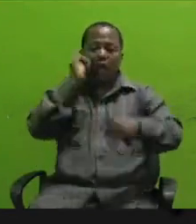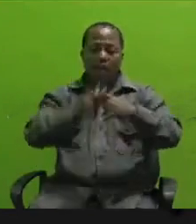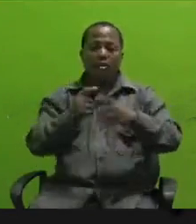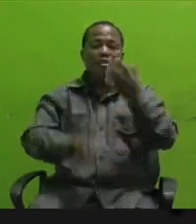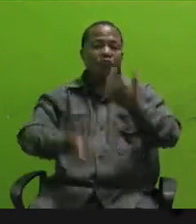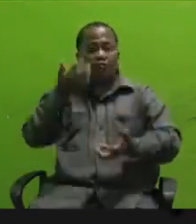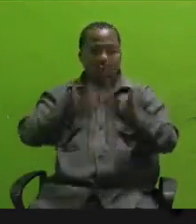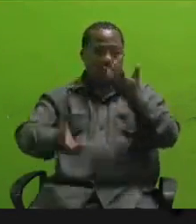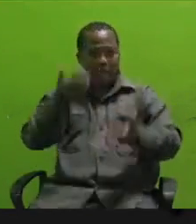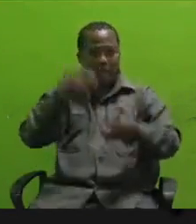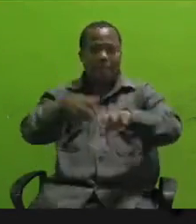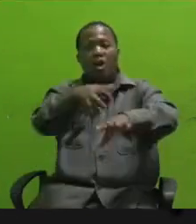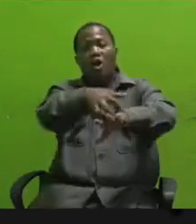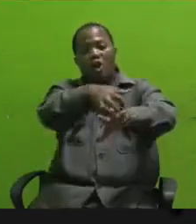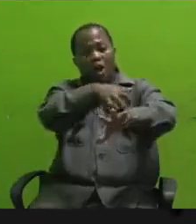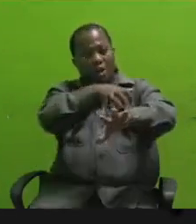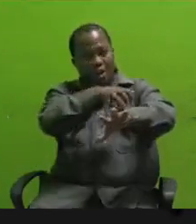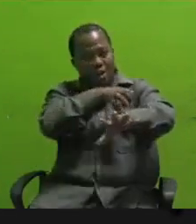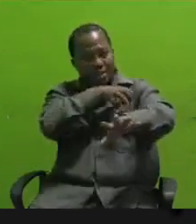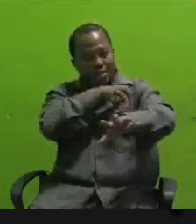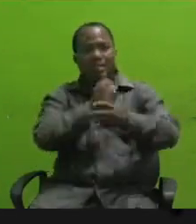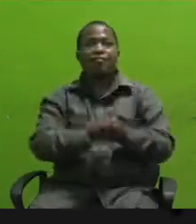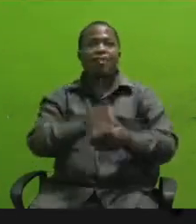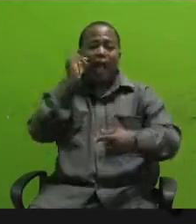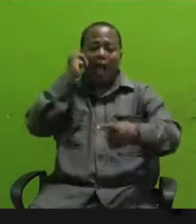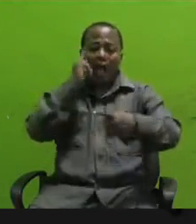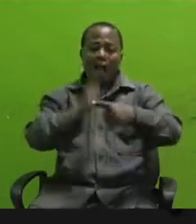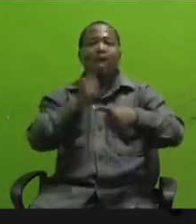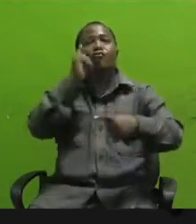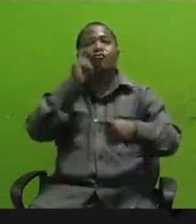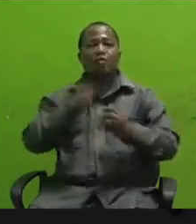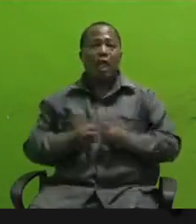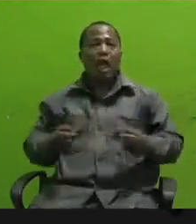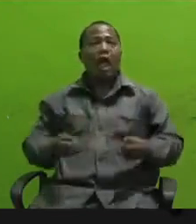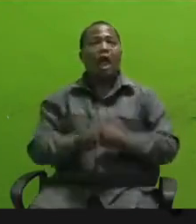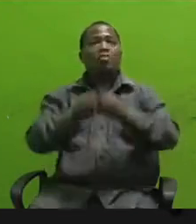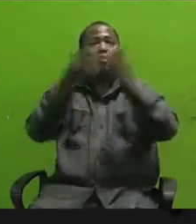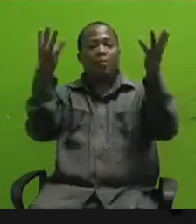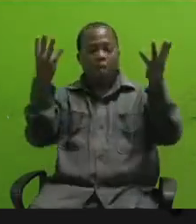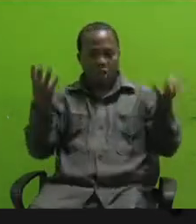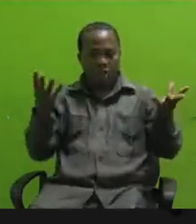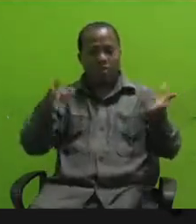corrosive, harmful, explosive, and toxic in the laboratory.